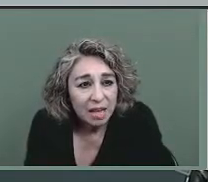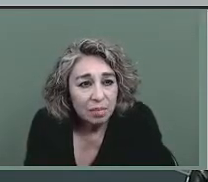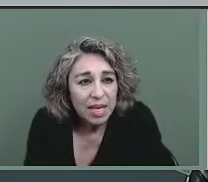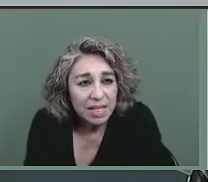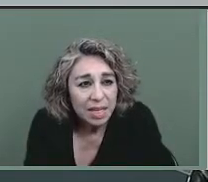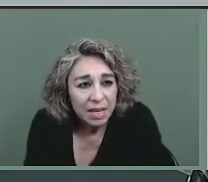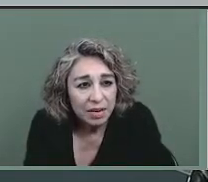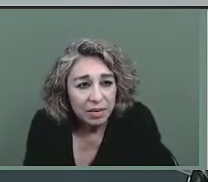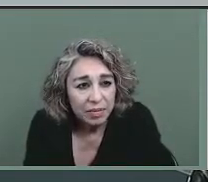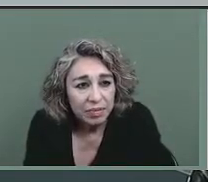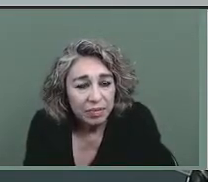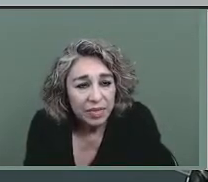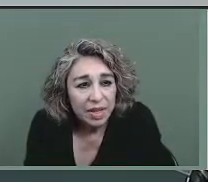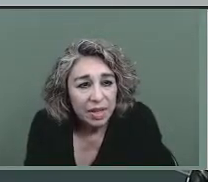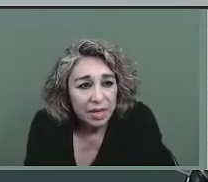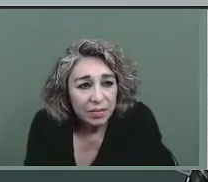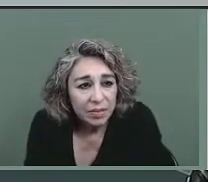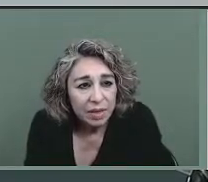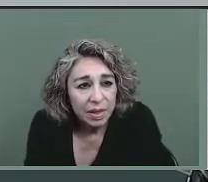But listen here.